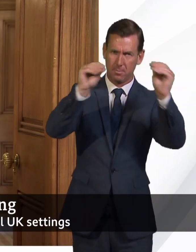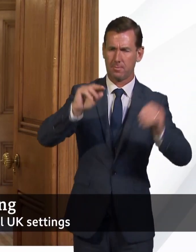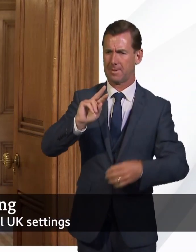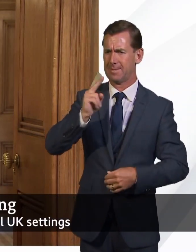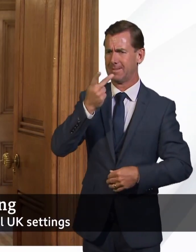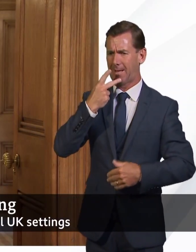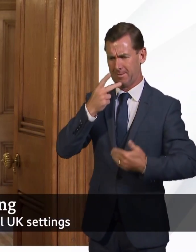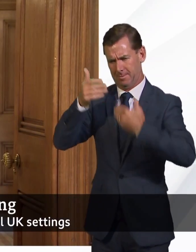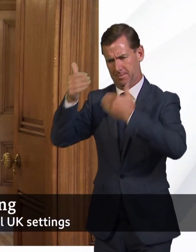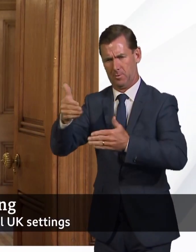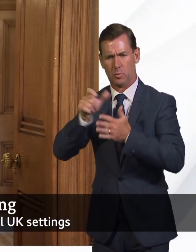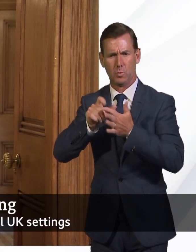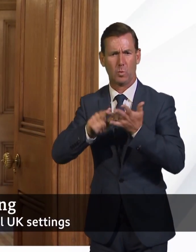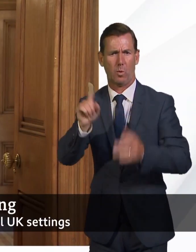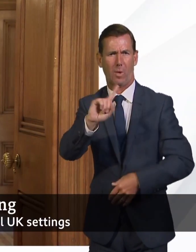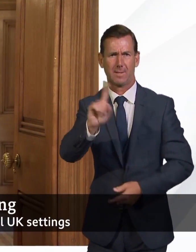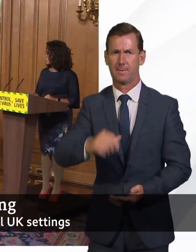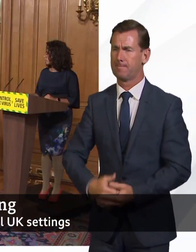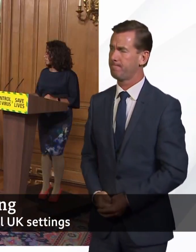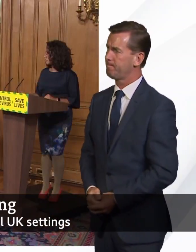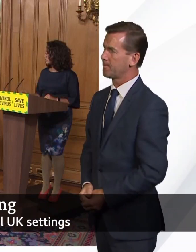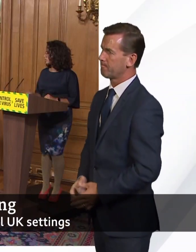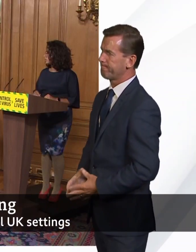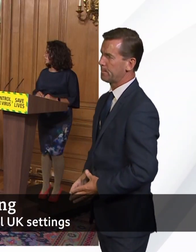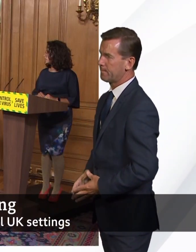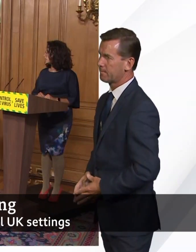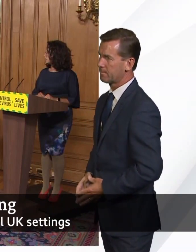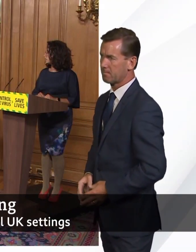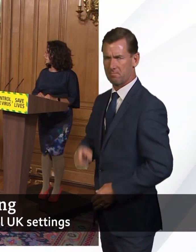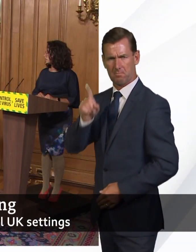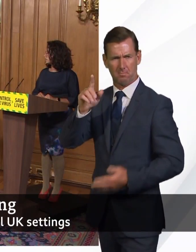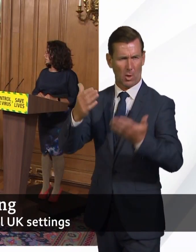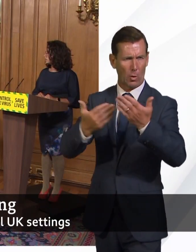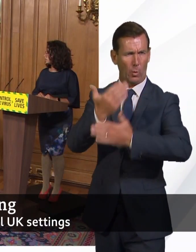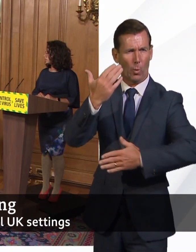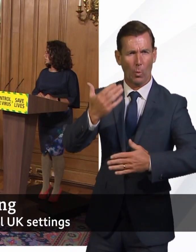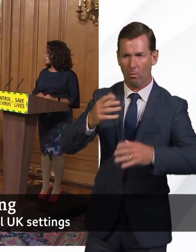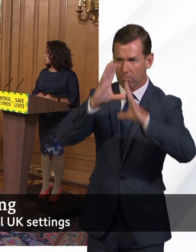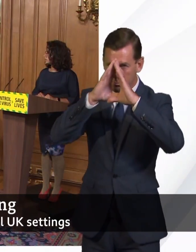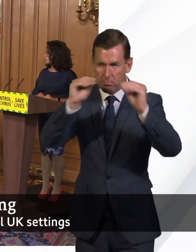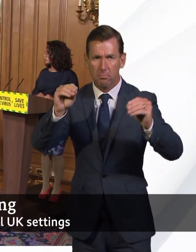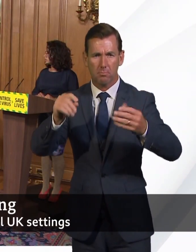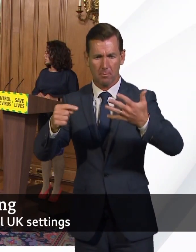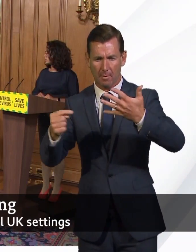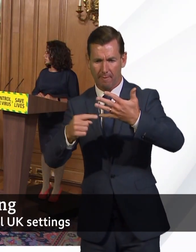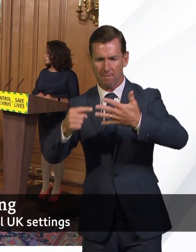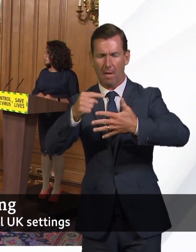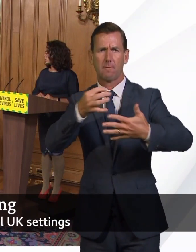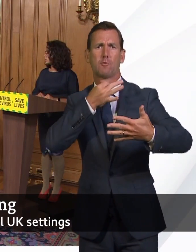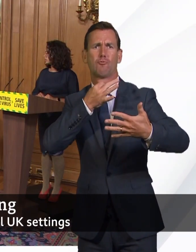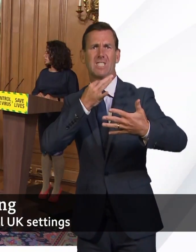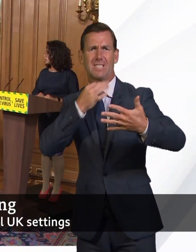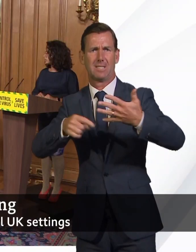we can have slide 1, please. We've set up the new COVID alert level system. That's the 5 levels of threat based on the